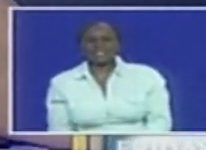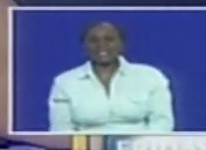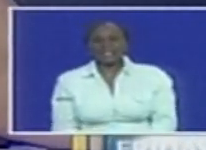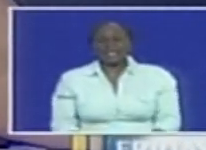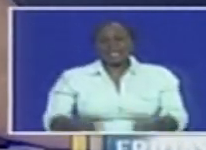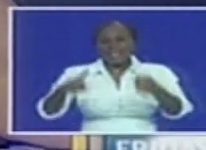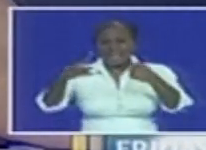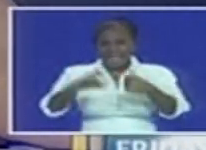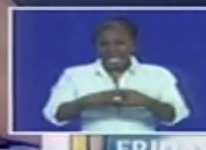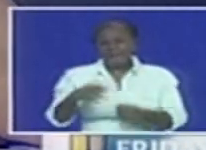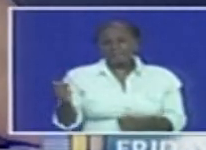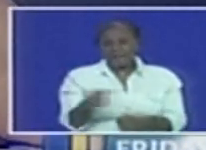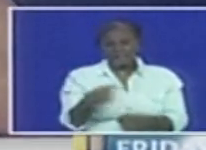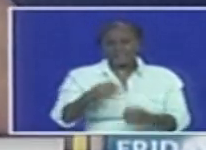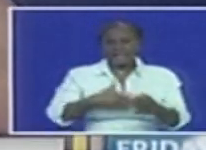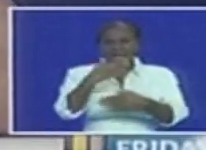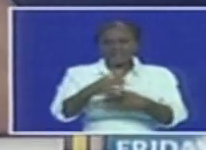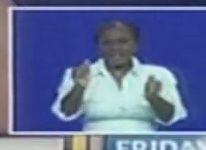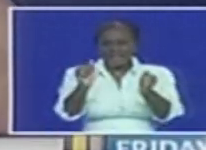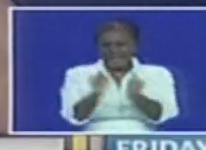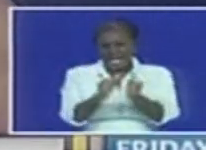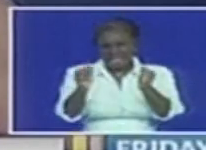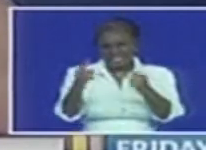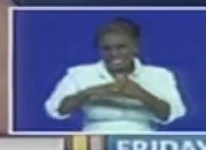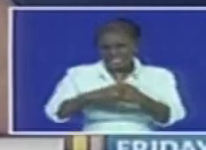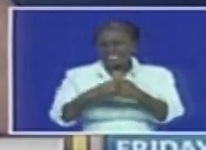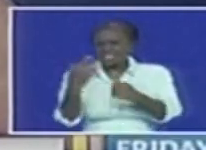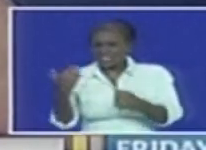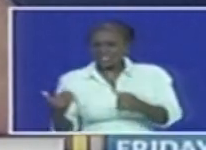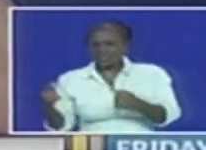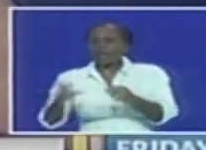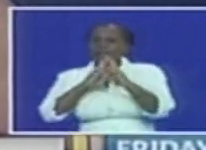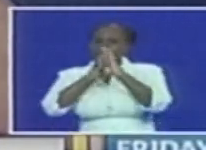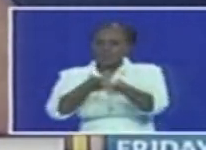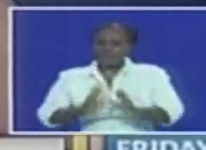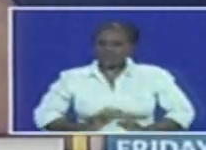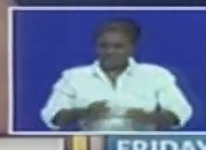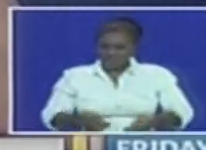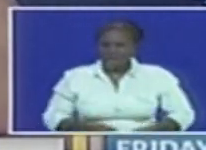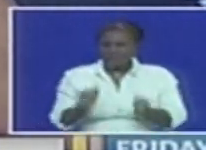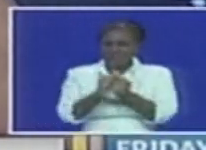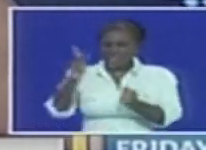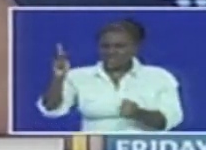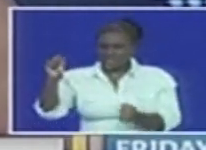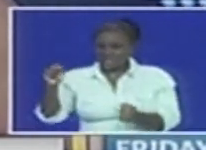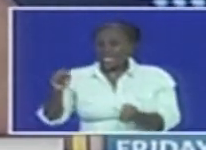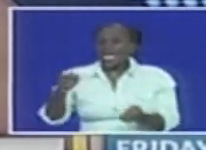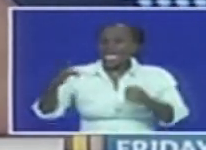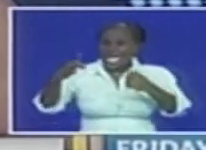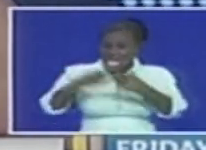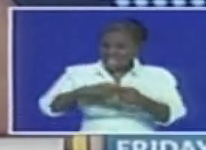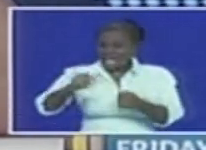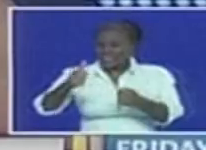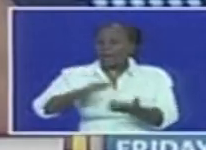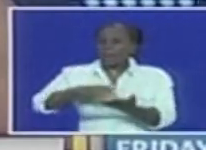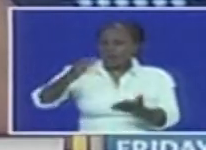9 months after 19 underage girls at a school in Mount Elgon were reported pregnant by KTN, eight more girls between the